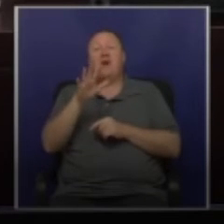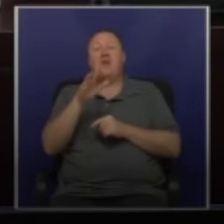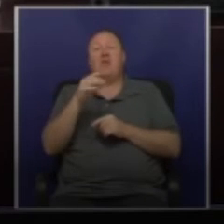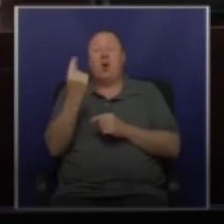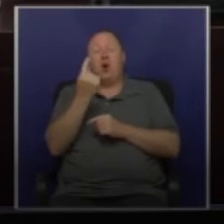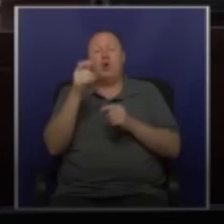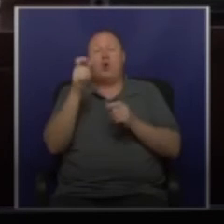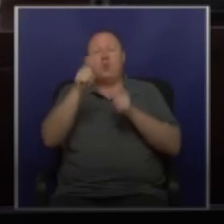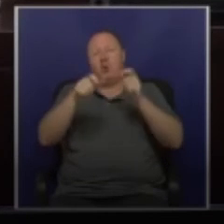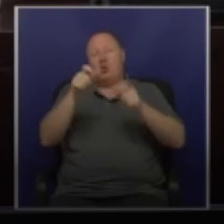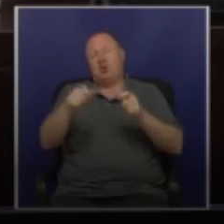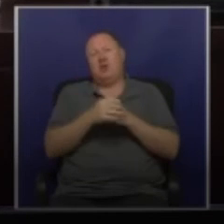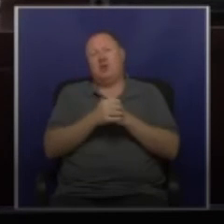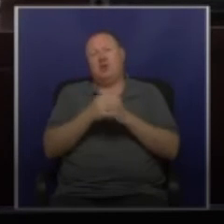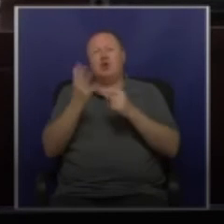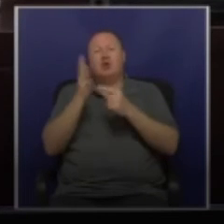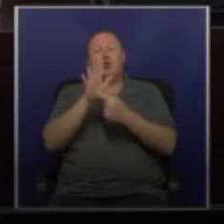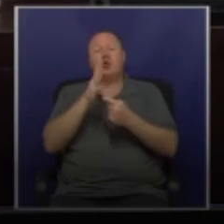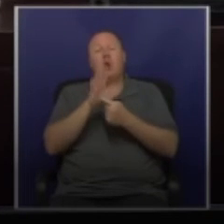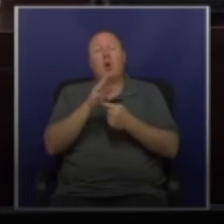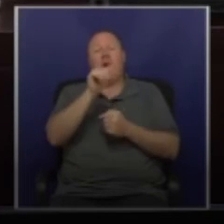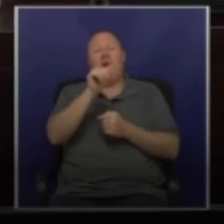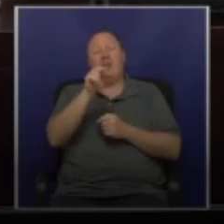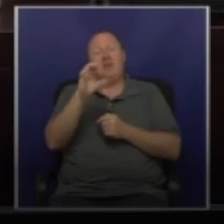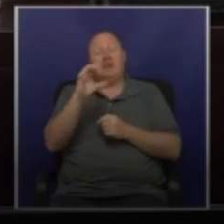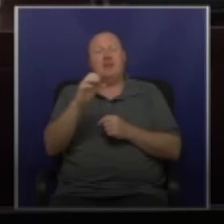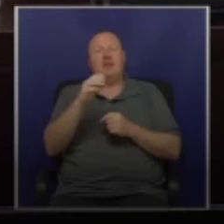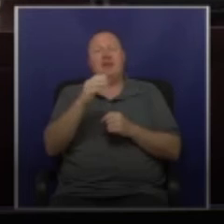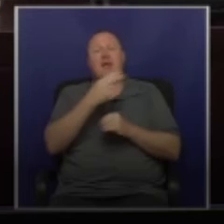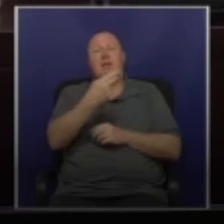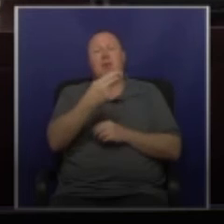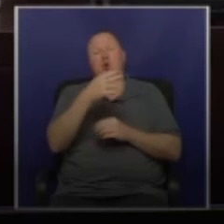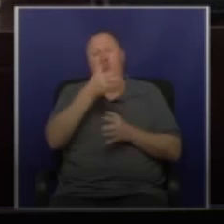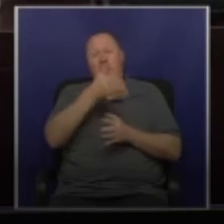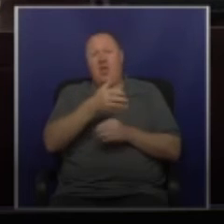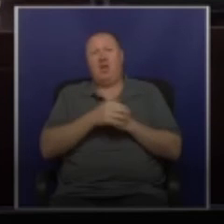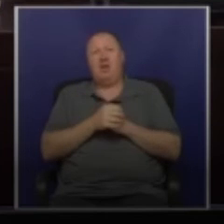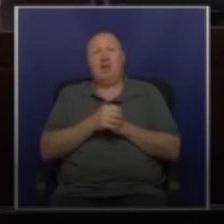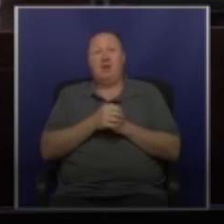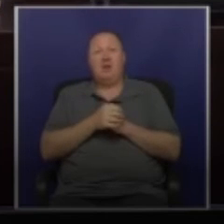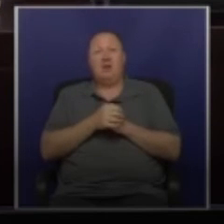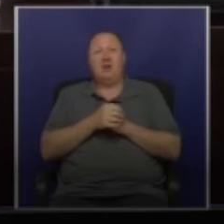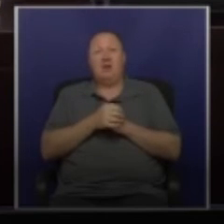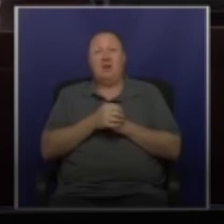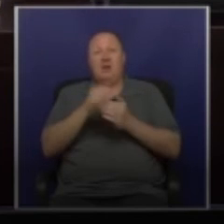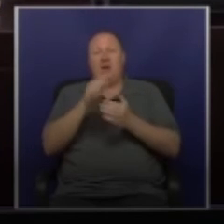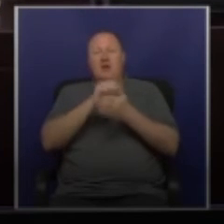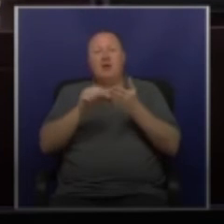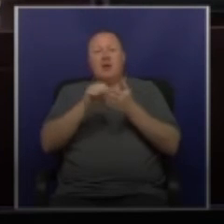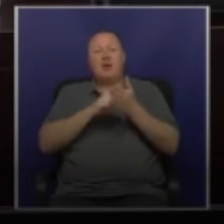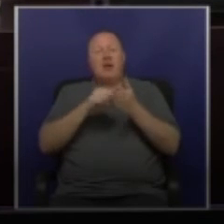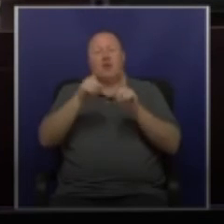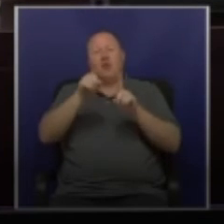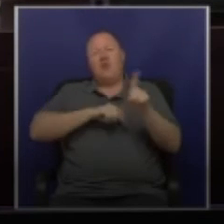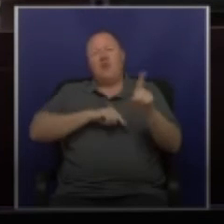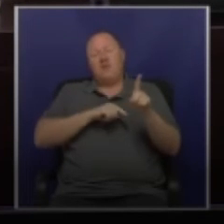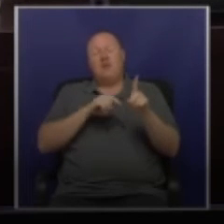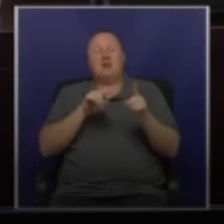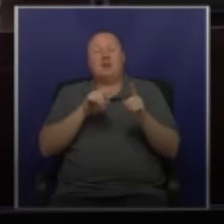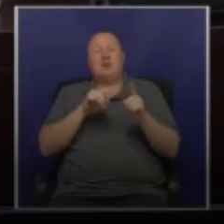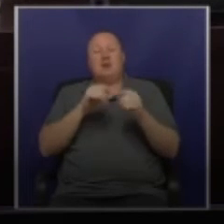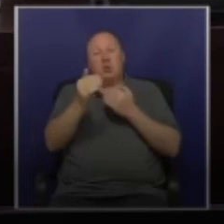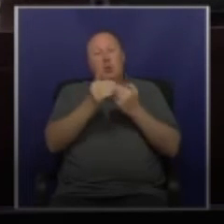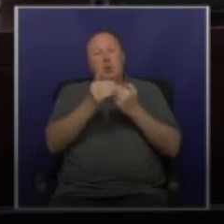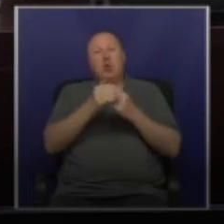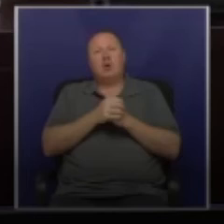has exposed the ANC for the hypocrites that they are. As the prospect of electoral defeat looms ever closer, the ANC stands